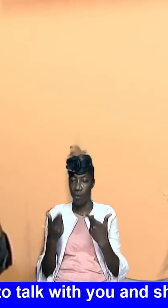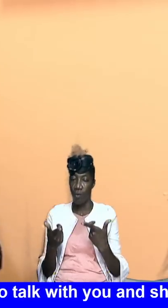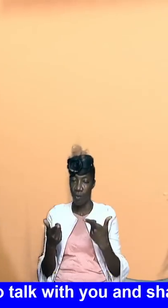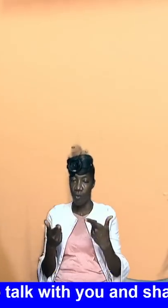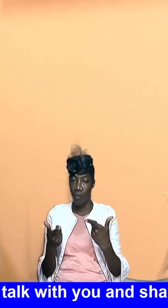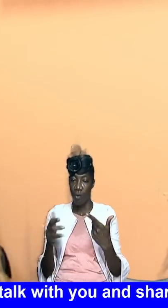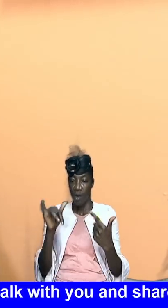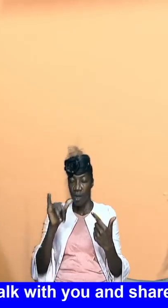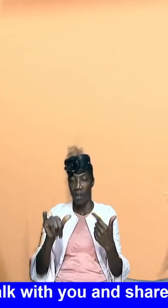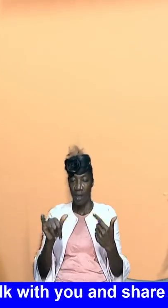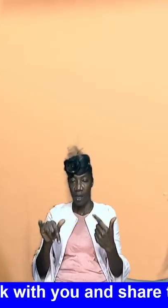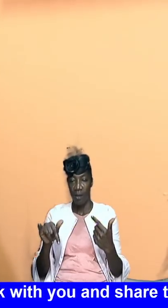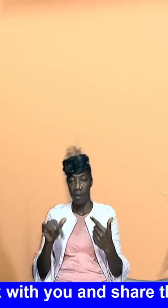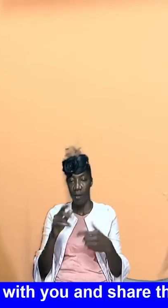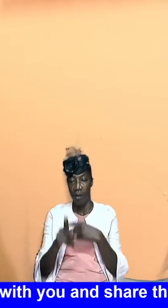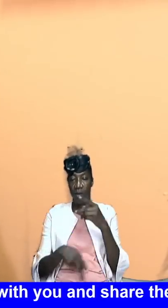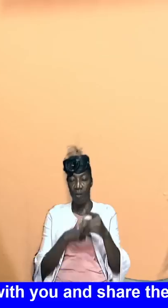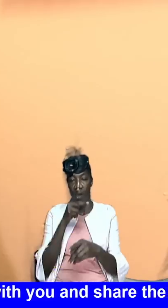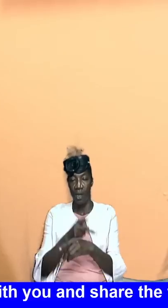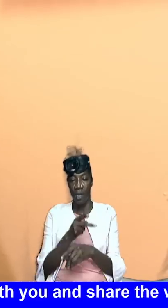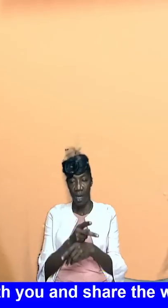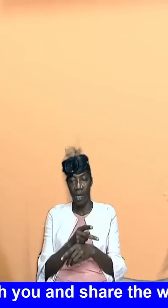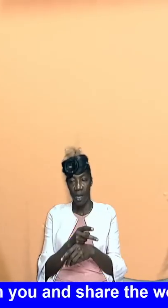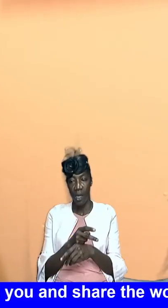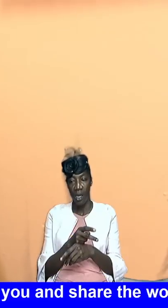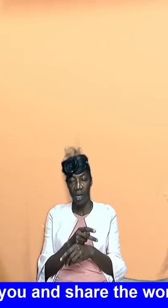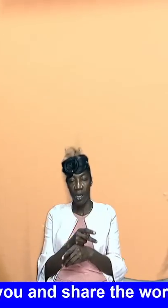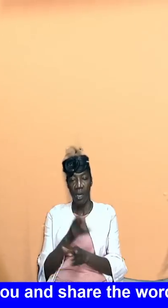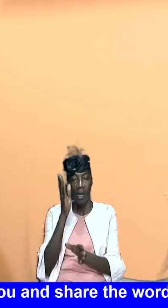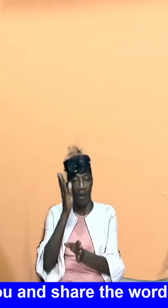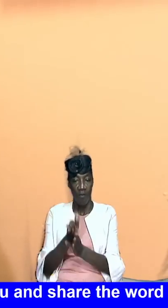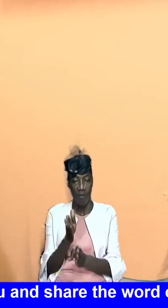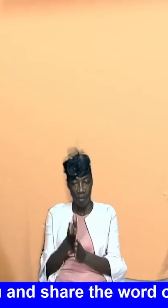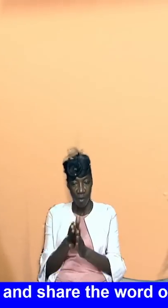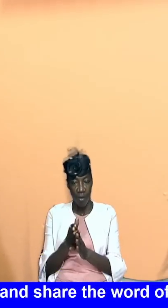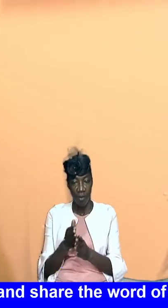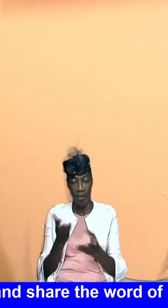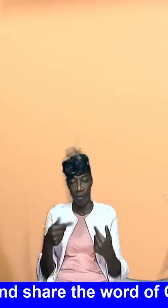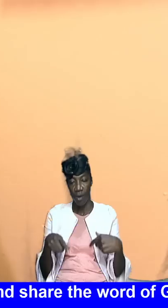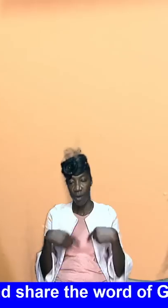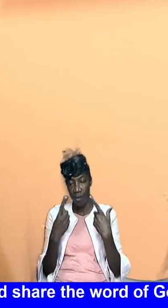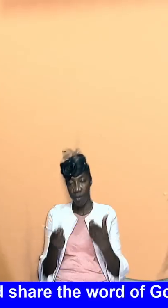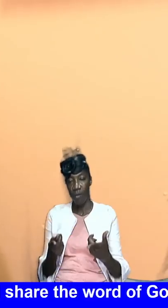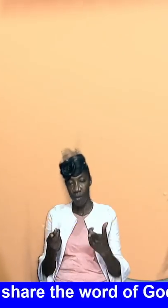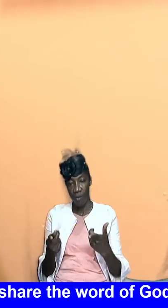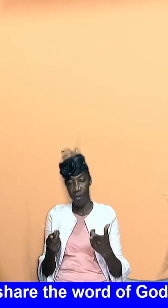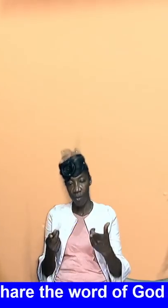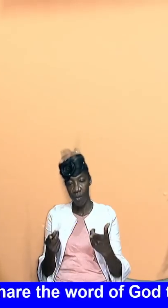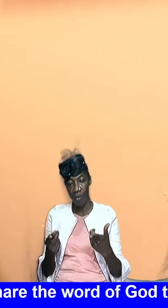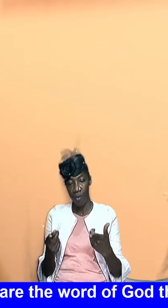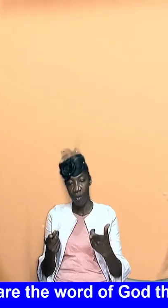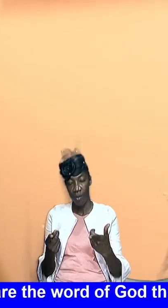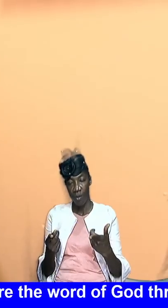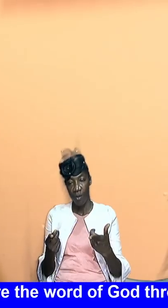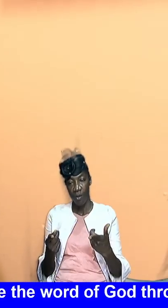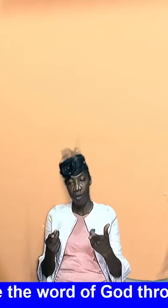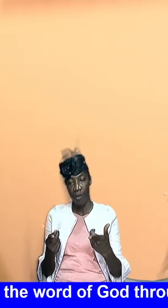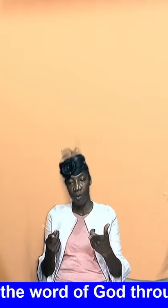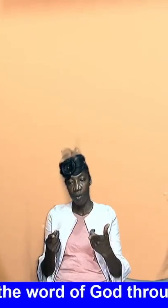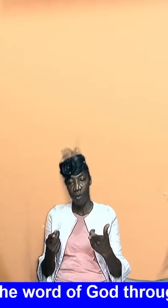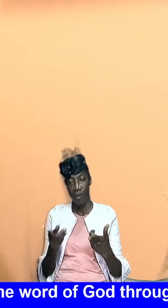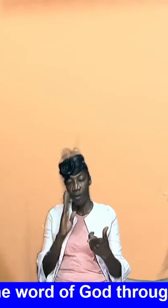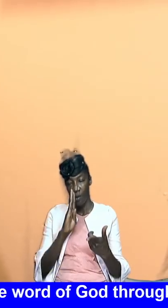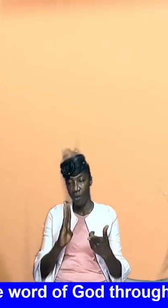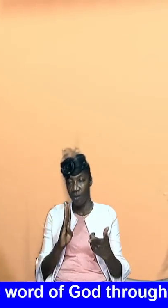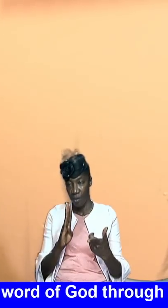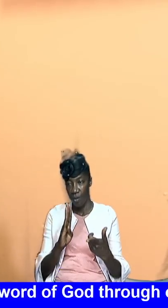on that, we will know what kind of transportation to have in place for you, because we want you to go wherever we are going. We want you, young ladies, to